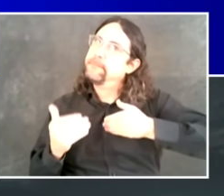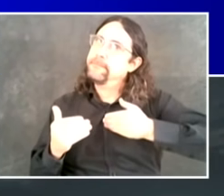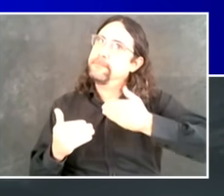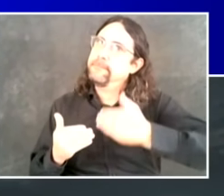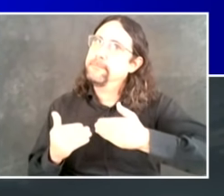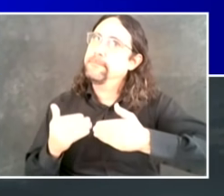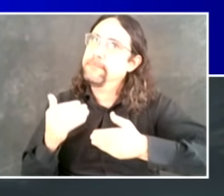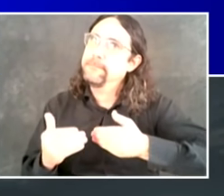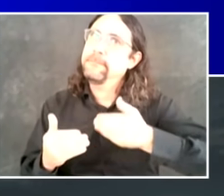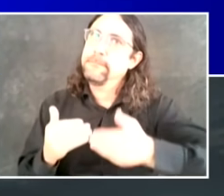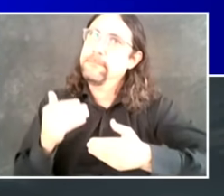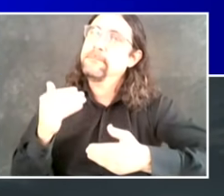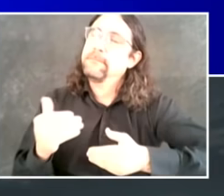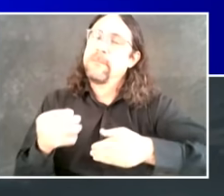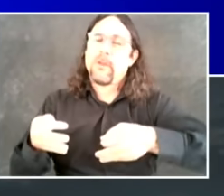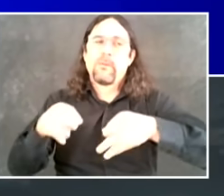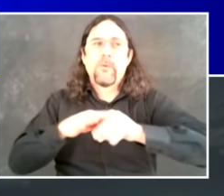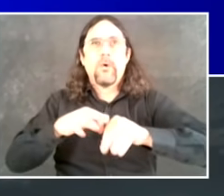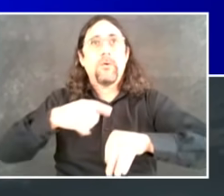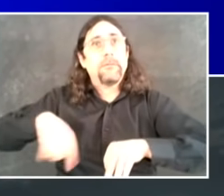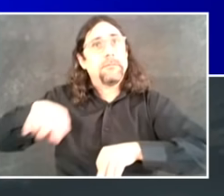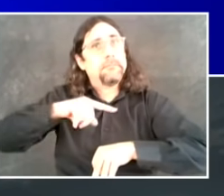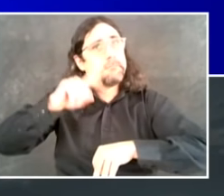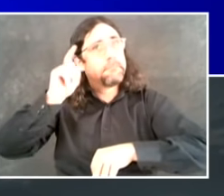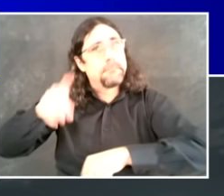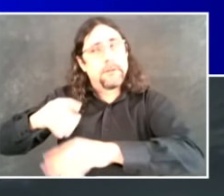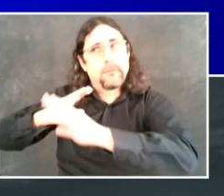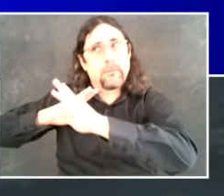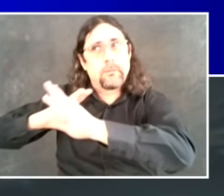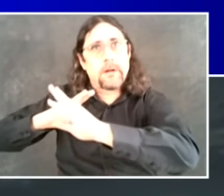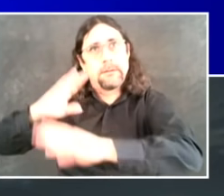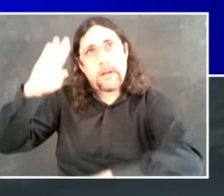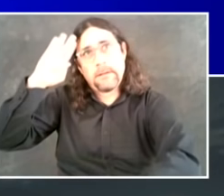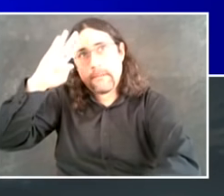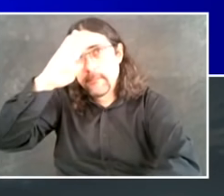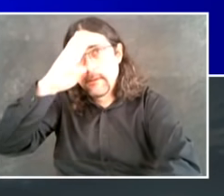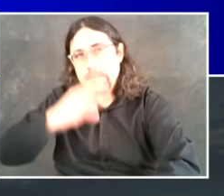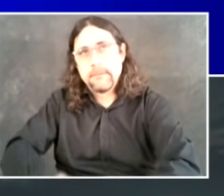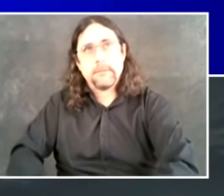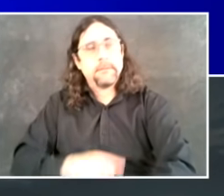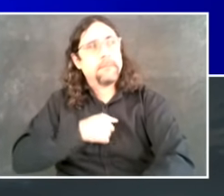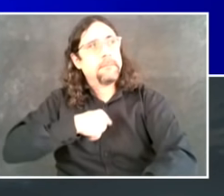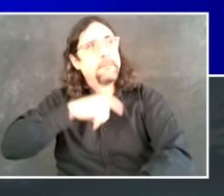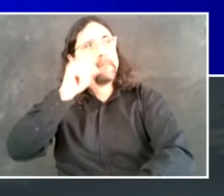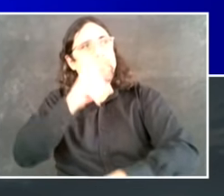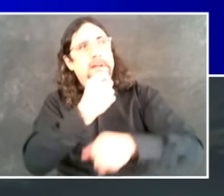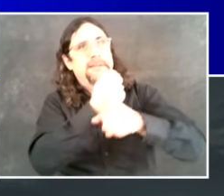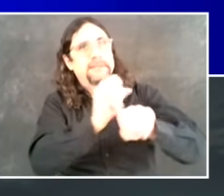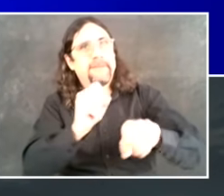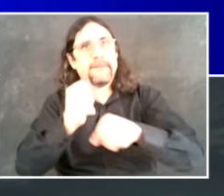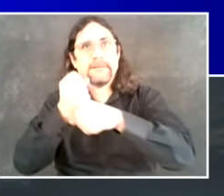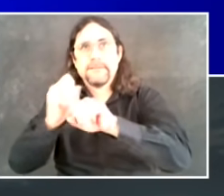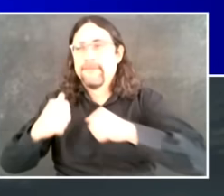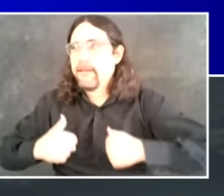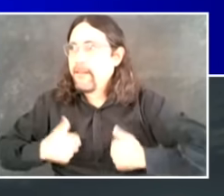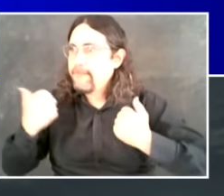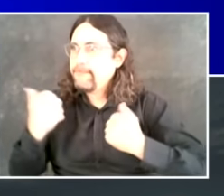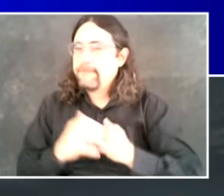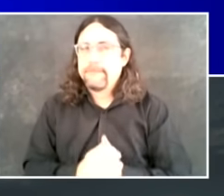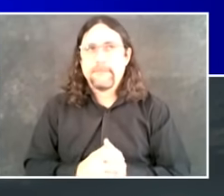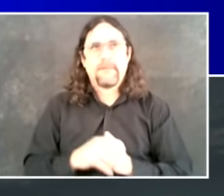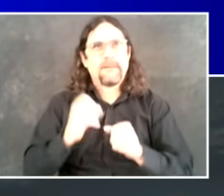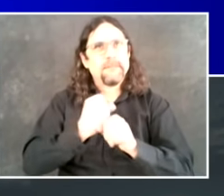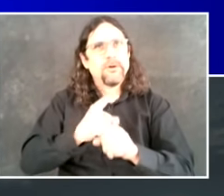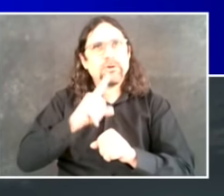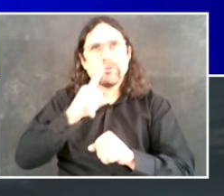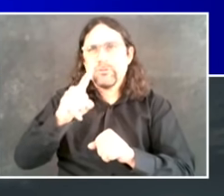We have to do this so we can restart and recover. Now, I told you when I talked to you about this image,